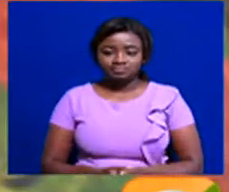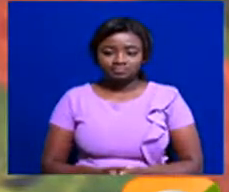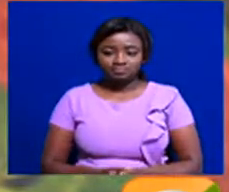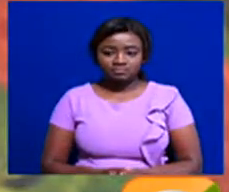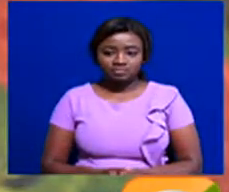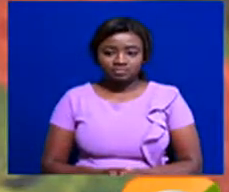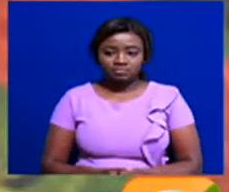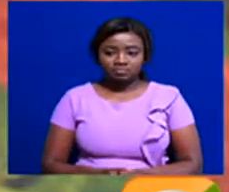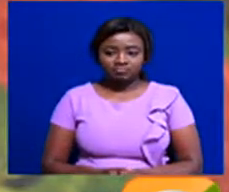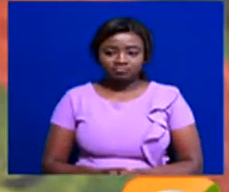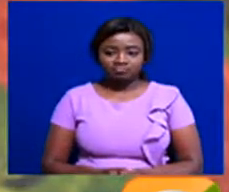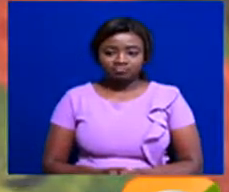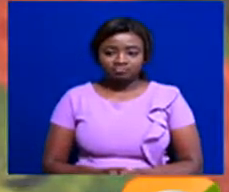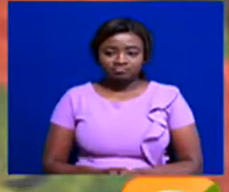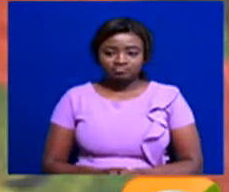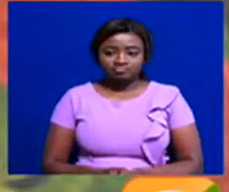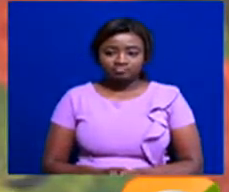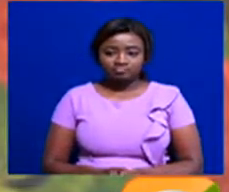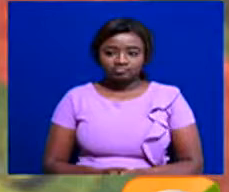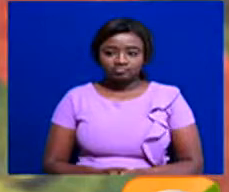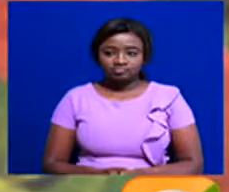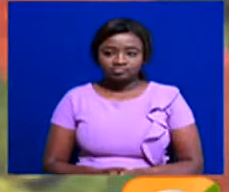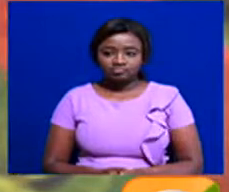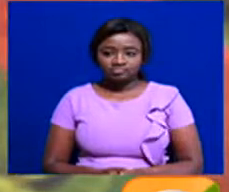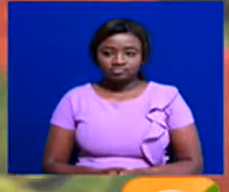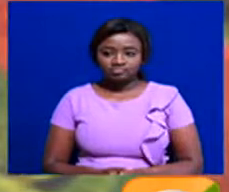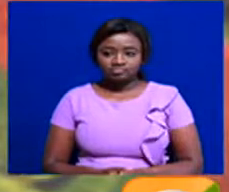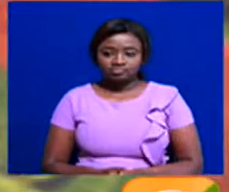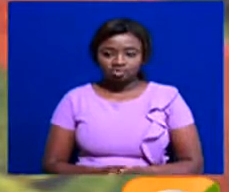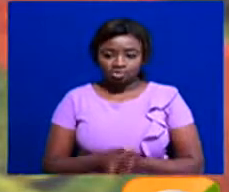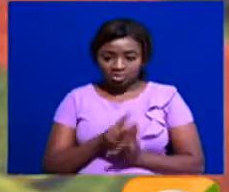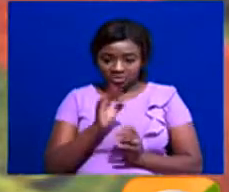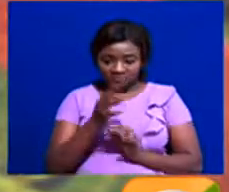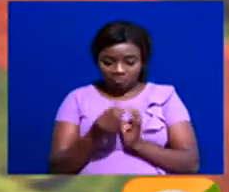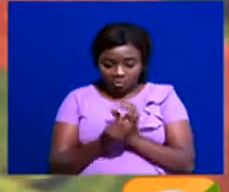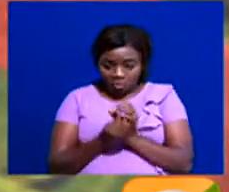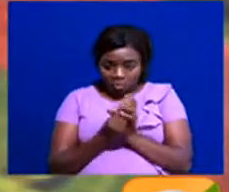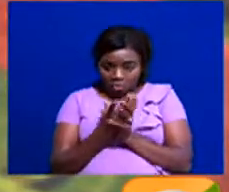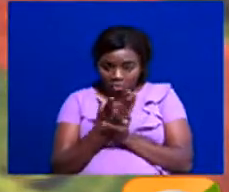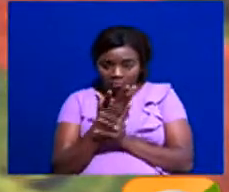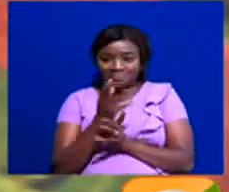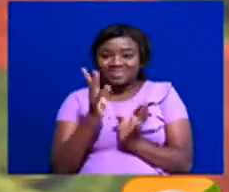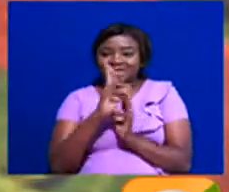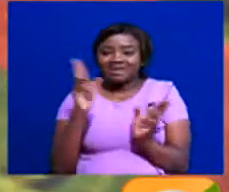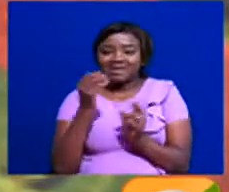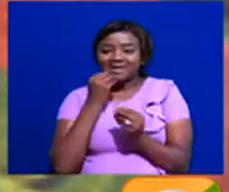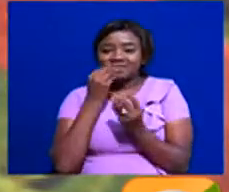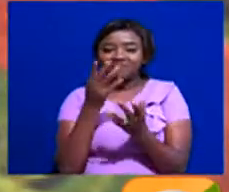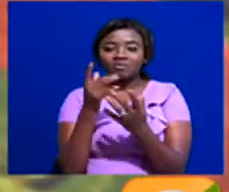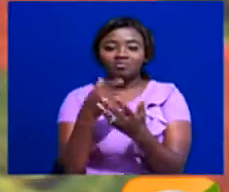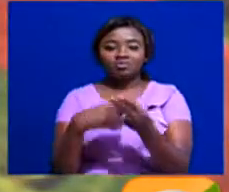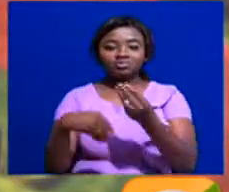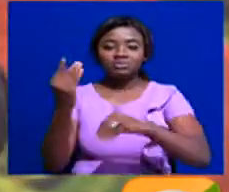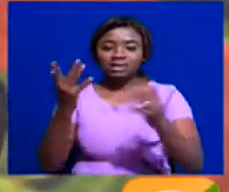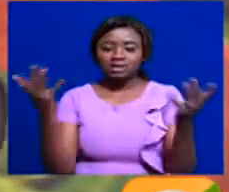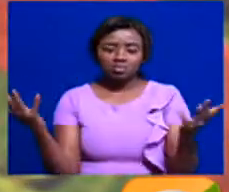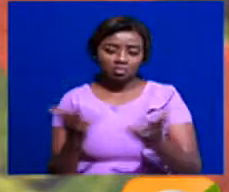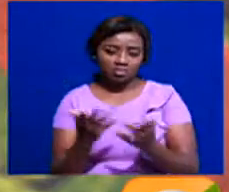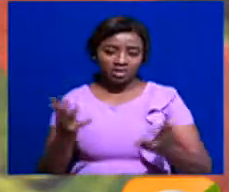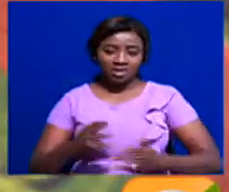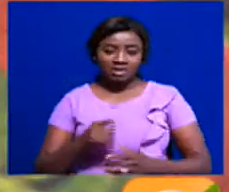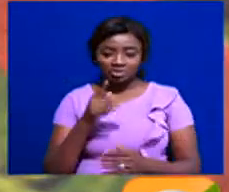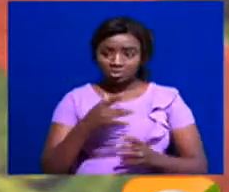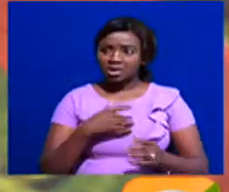Nyota beans, and we were given a market from the World Food Program where we sold. Yeah. I think that one promoted the interest